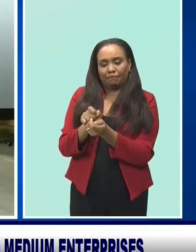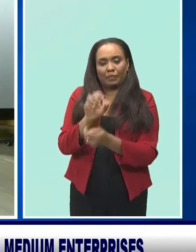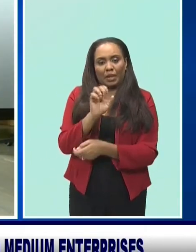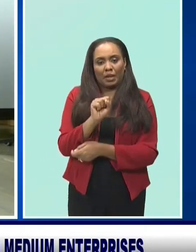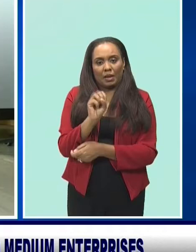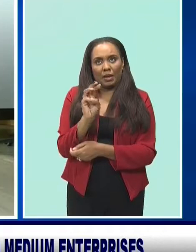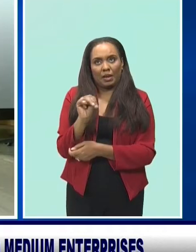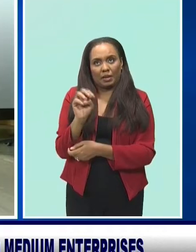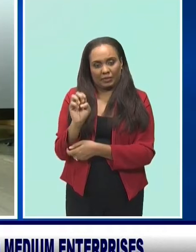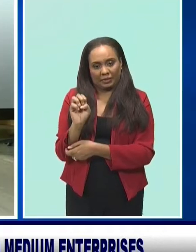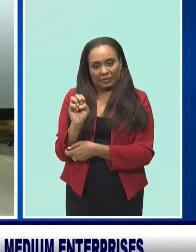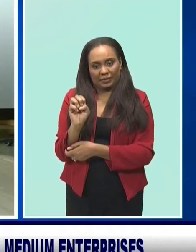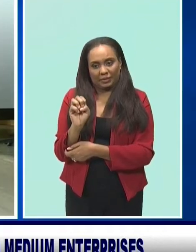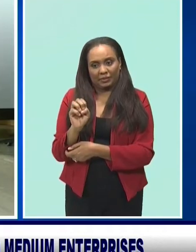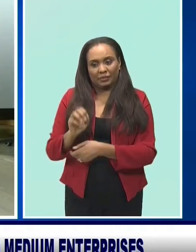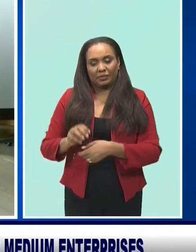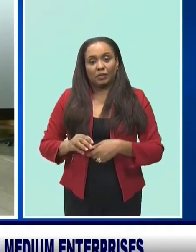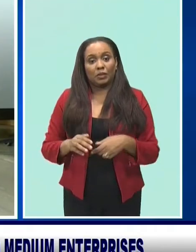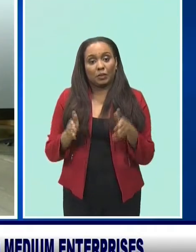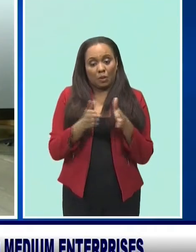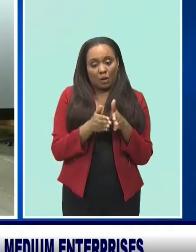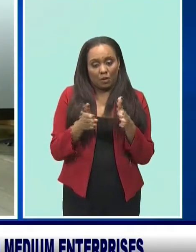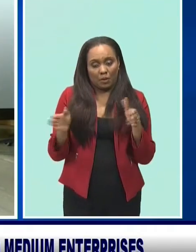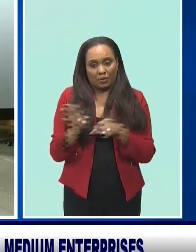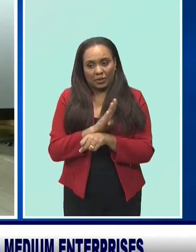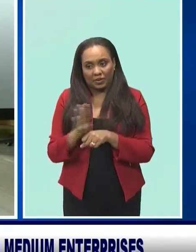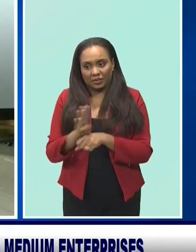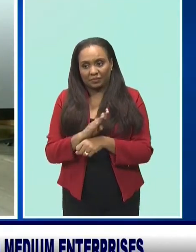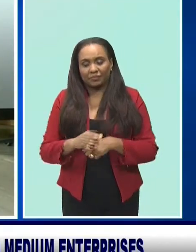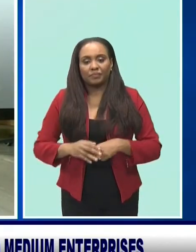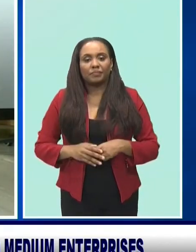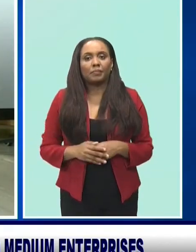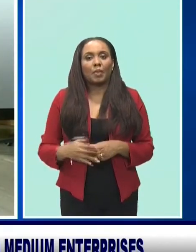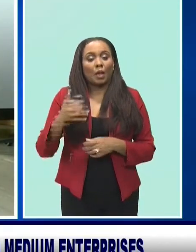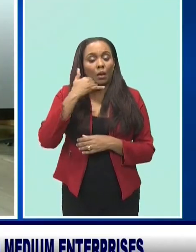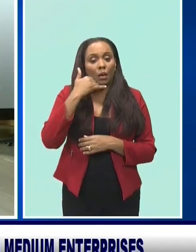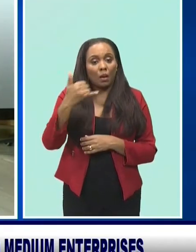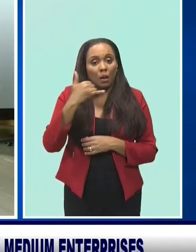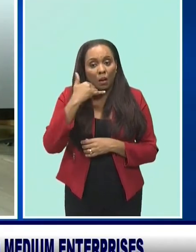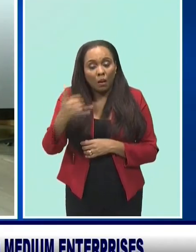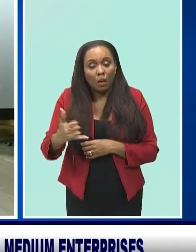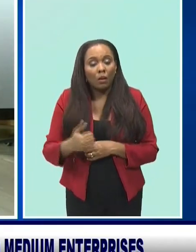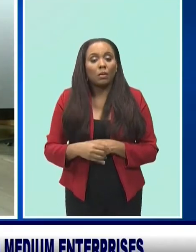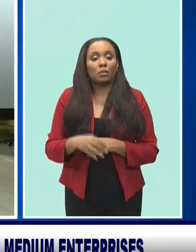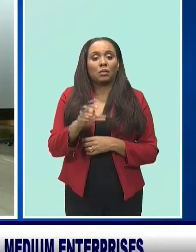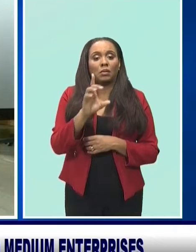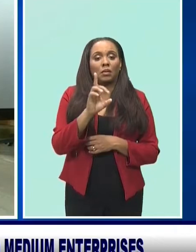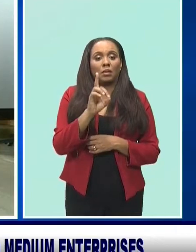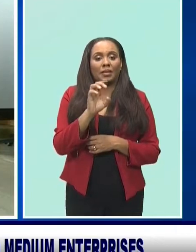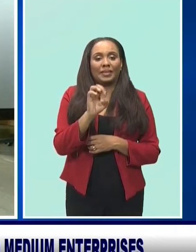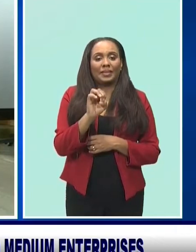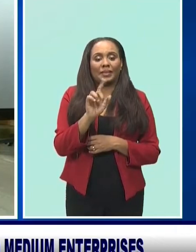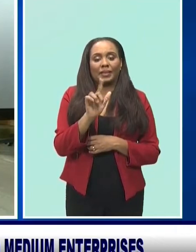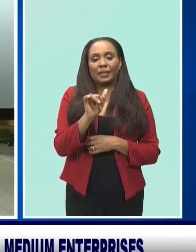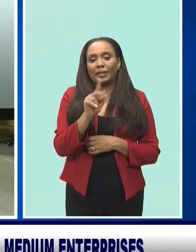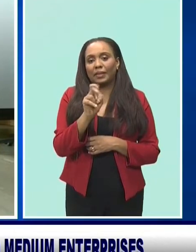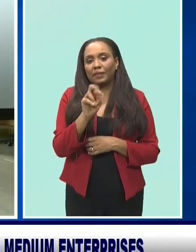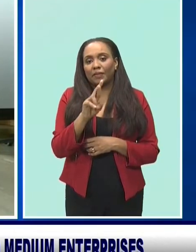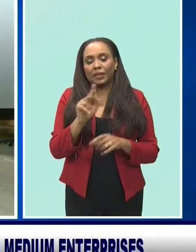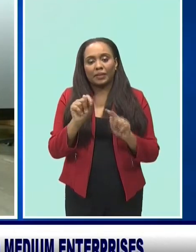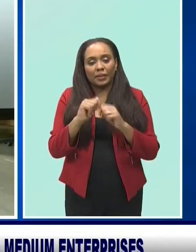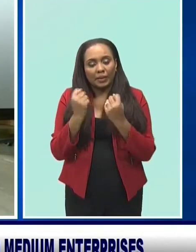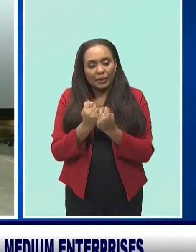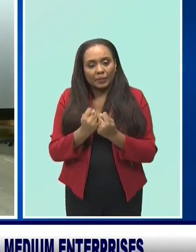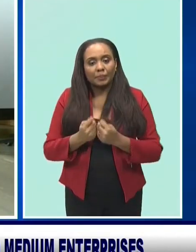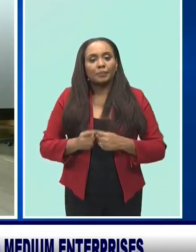segment. Those teams are call center teams, delivery teams, implementation teams, support